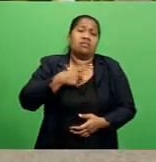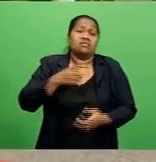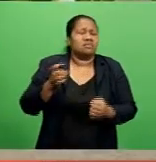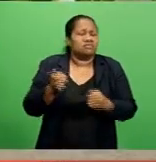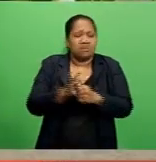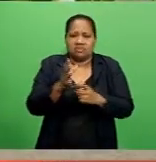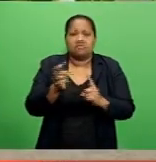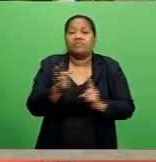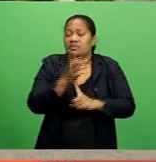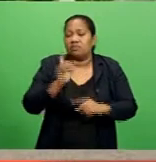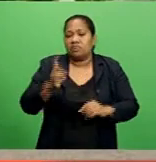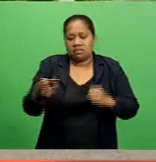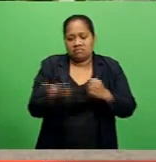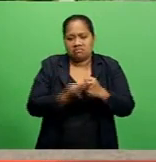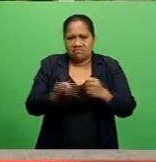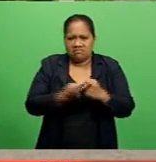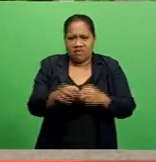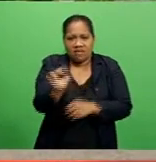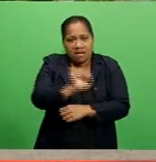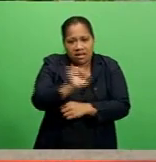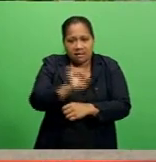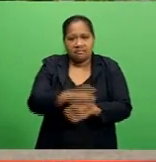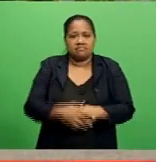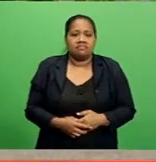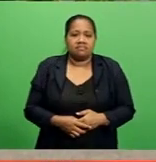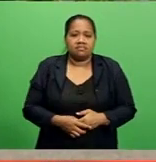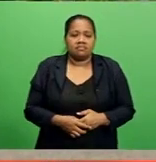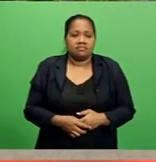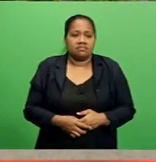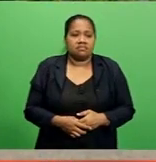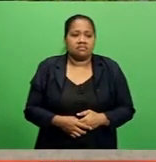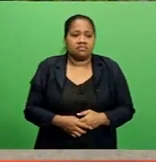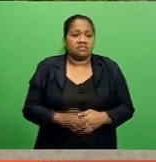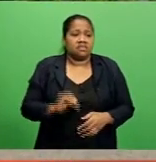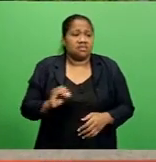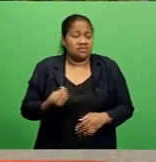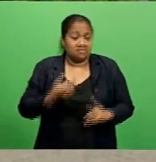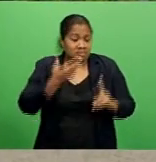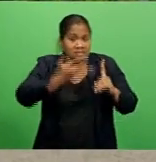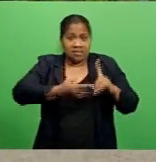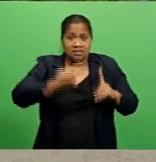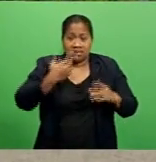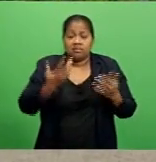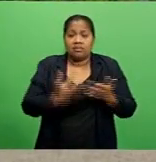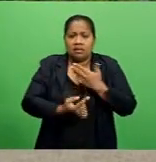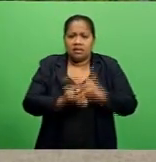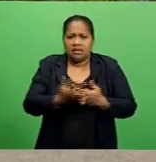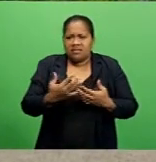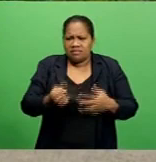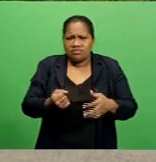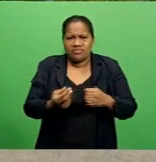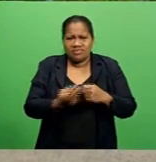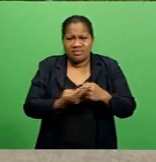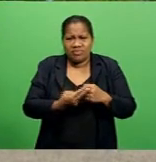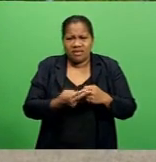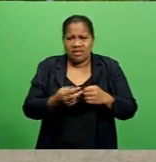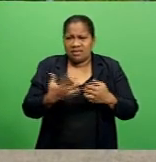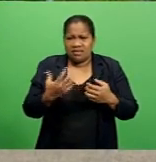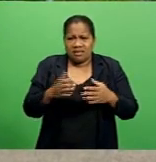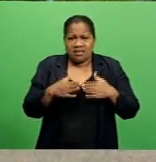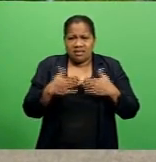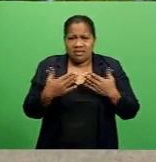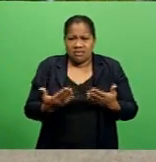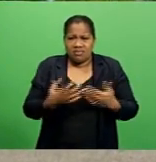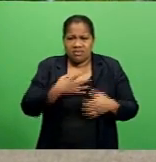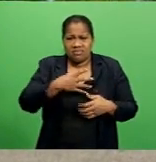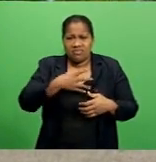Roads Authority says the unavailability of bitumen has delayed the repair of potholes. It also says the weather conditions and overloaded vehicles are some of the